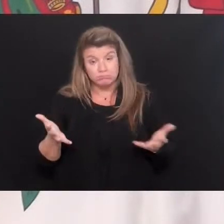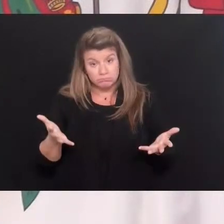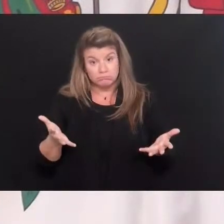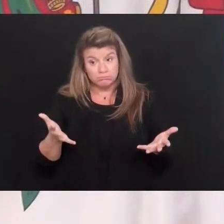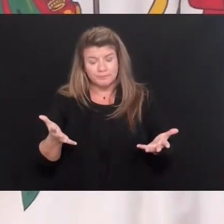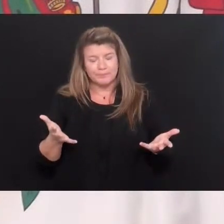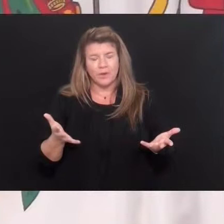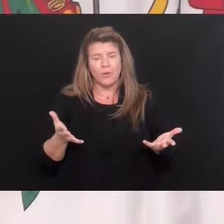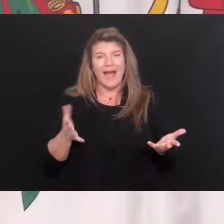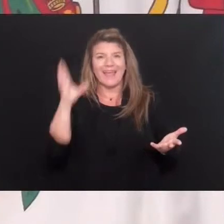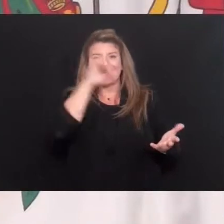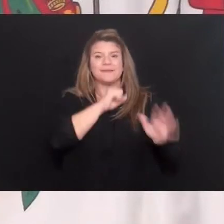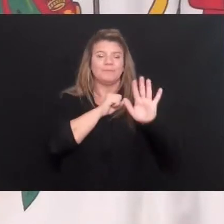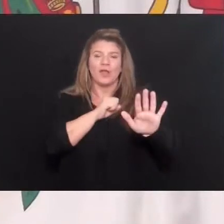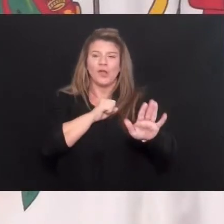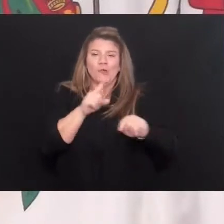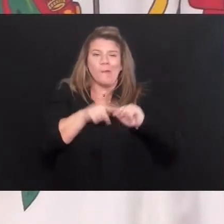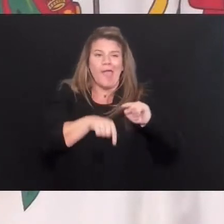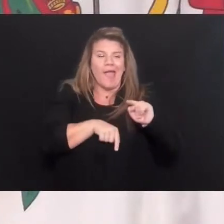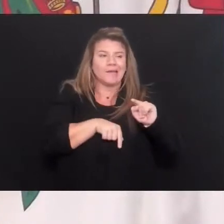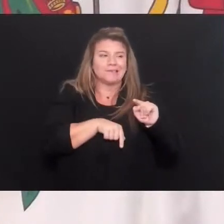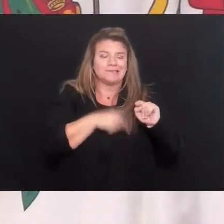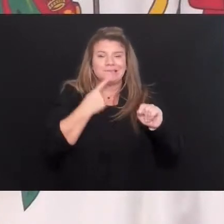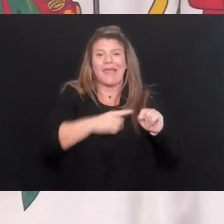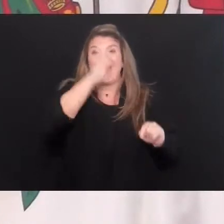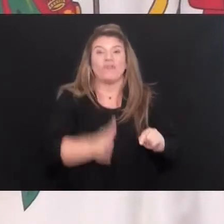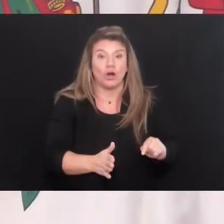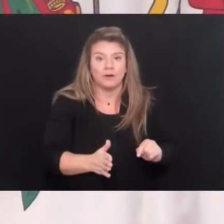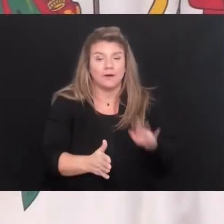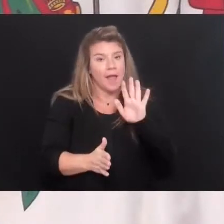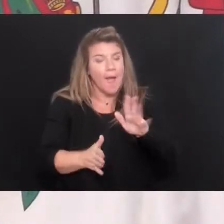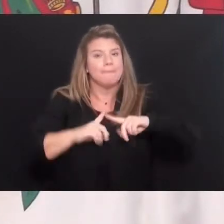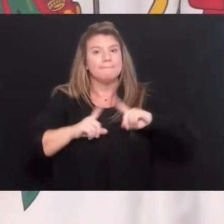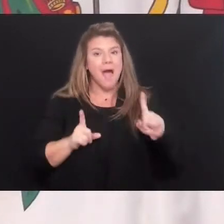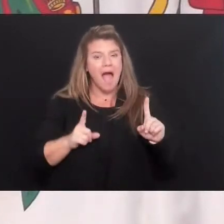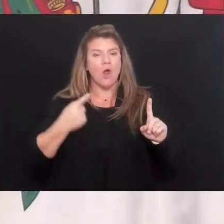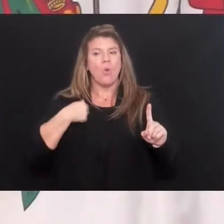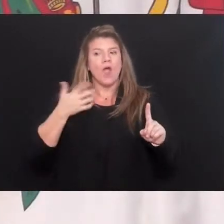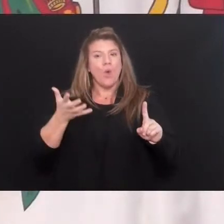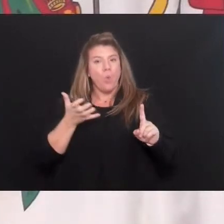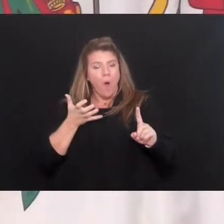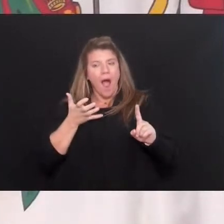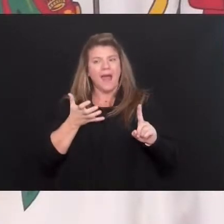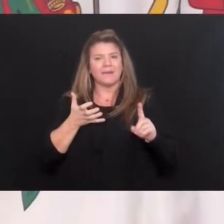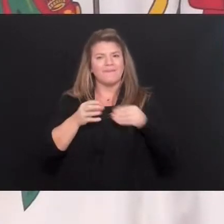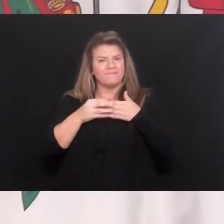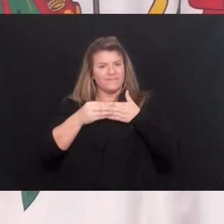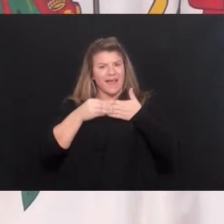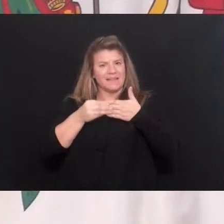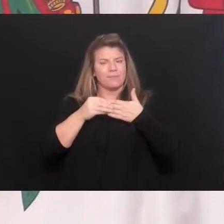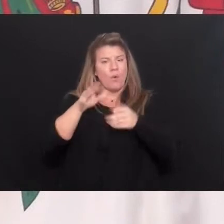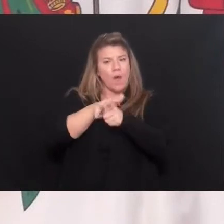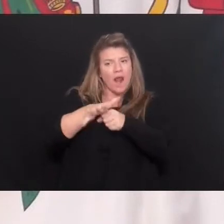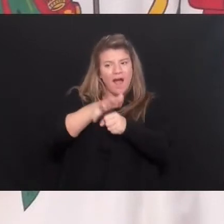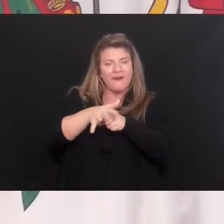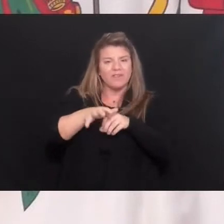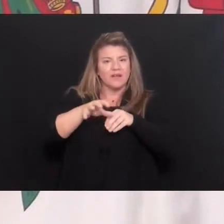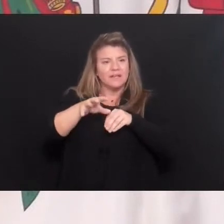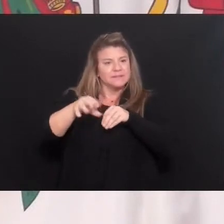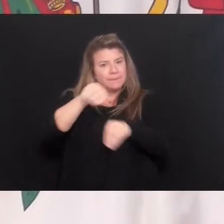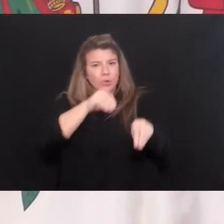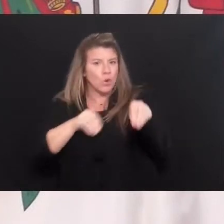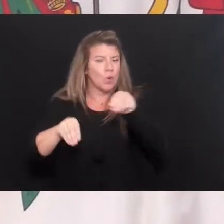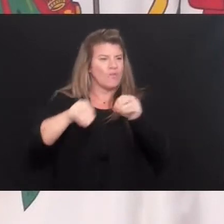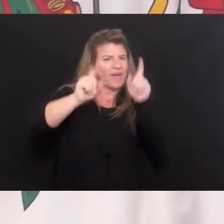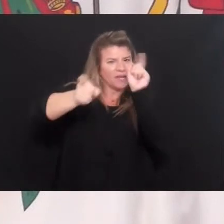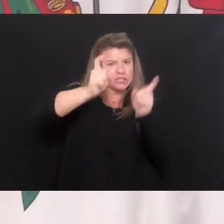I guess you never say never on anything, and we want to be nimble enough to move and adjust and everything.